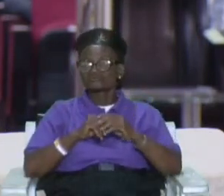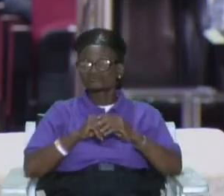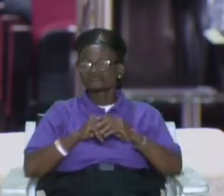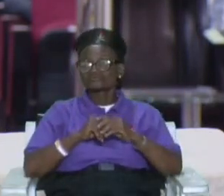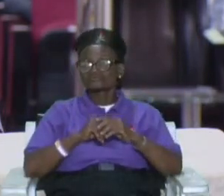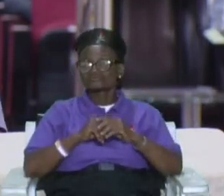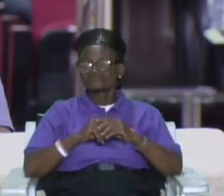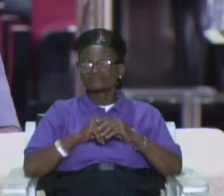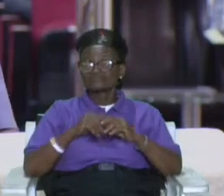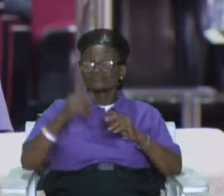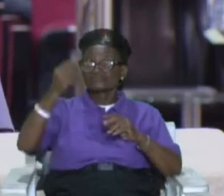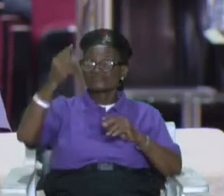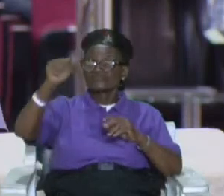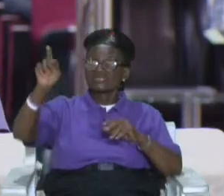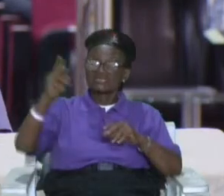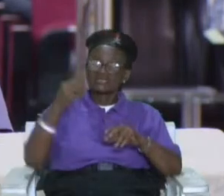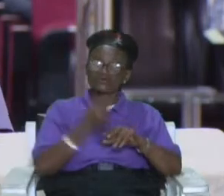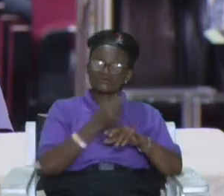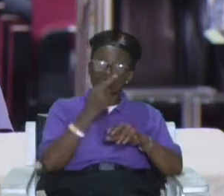the rod of fire.